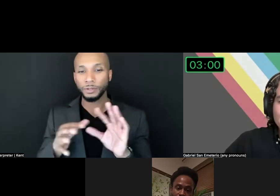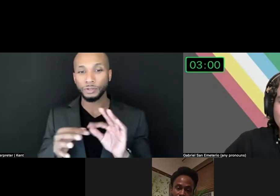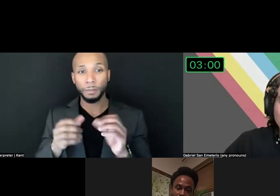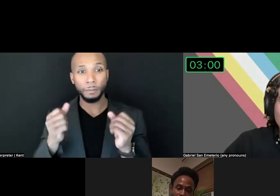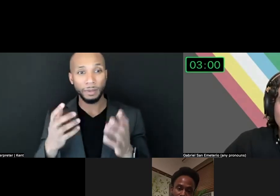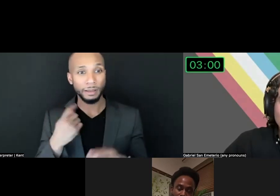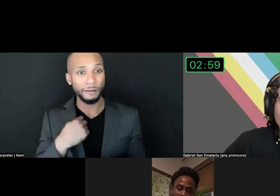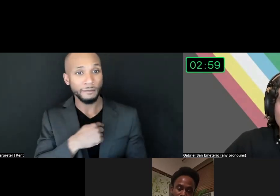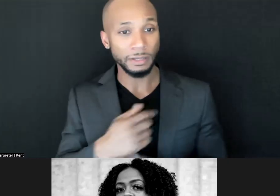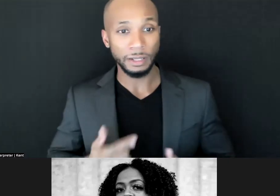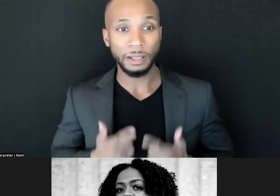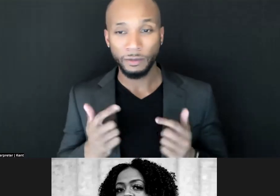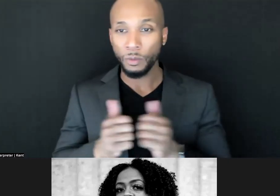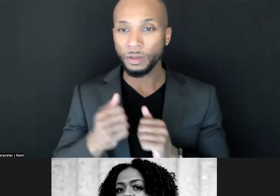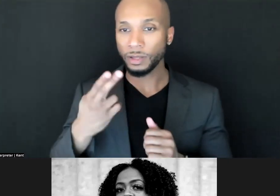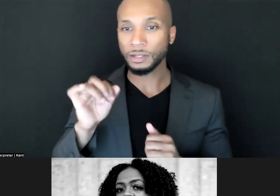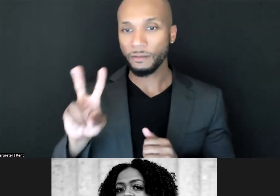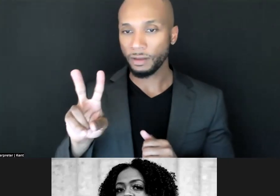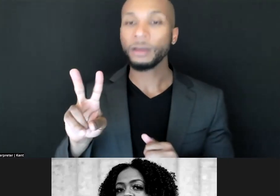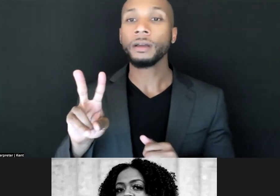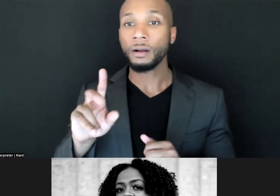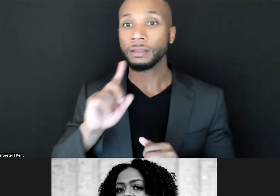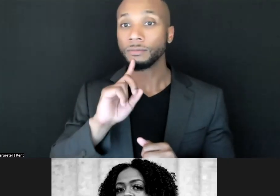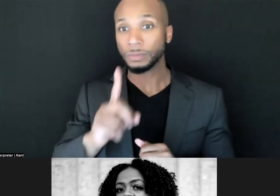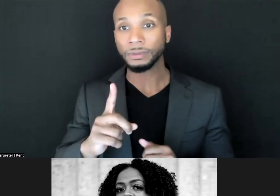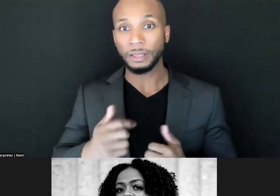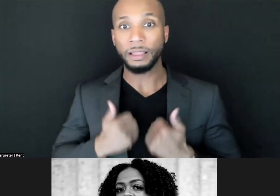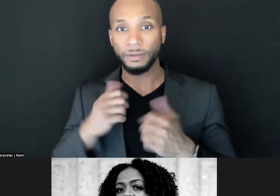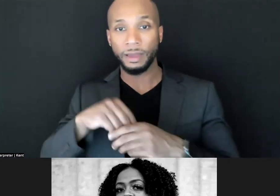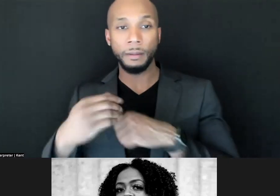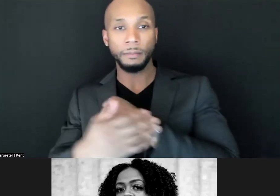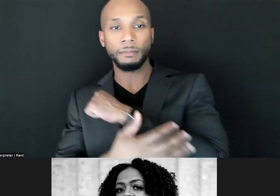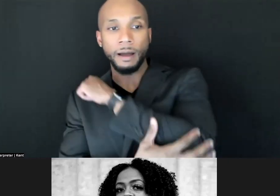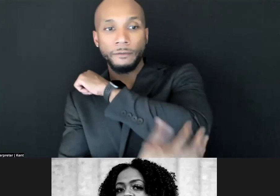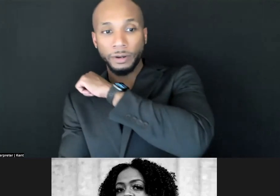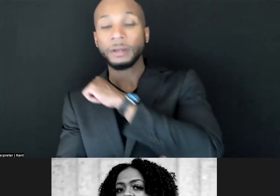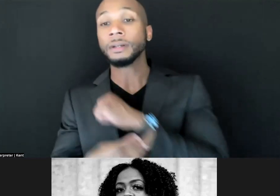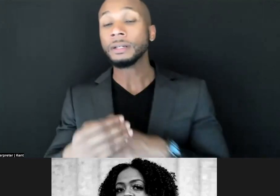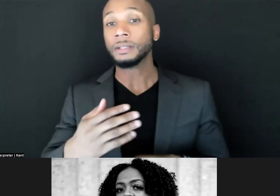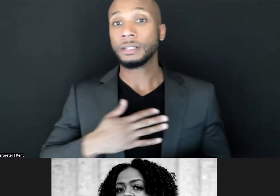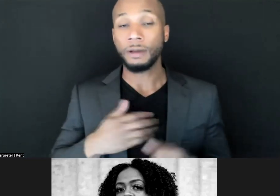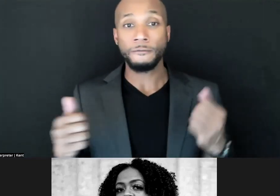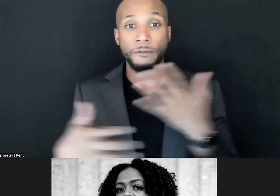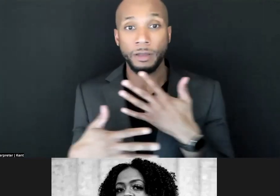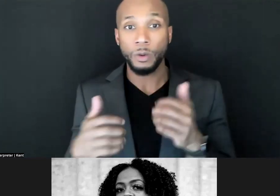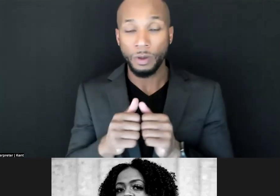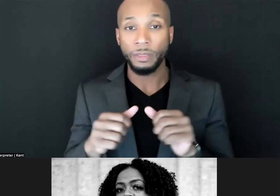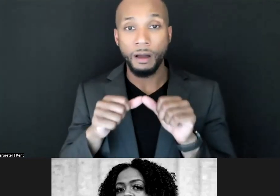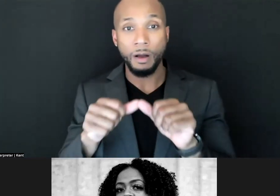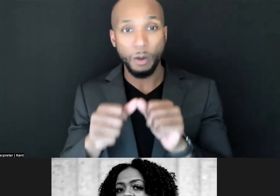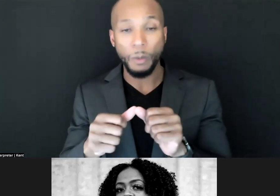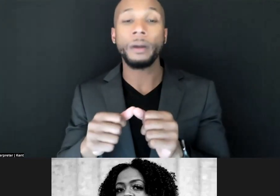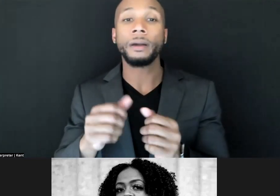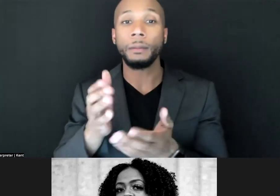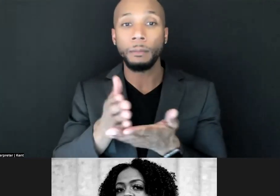of us living with HIV are living in poverty. And it's my fear that with these ongoing budget cuts